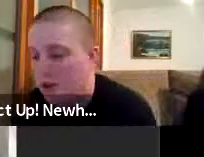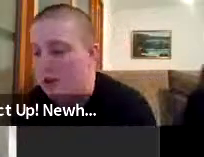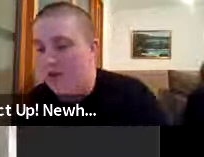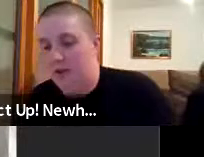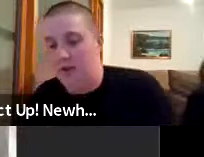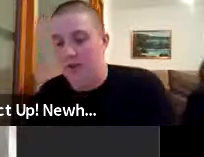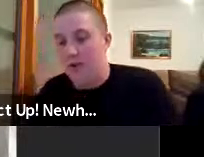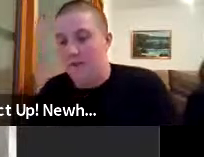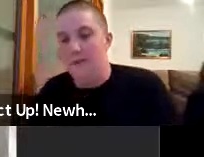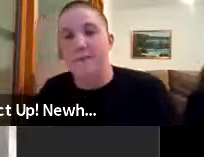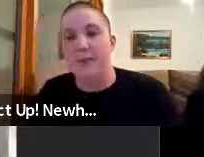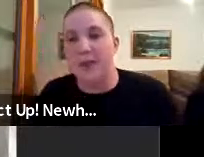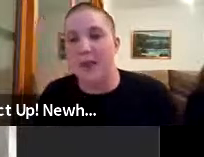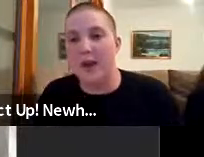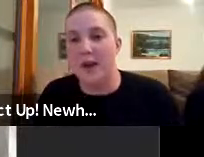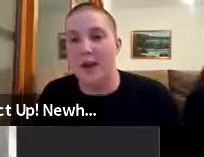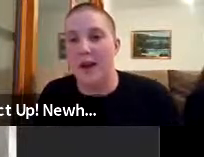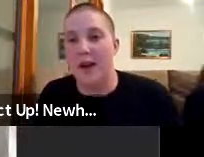with the photos?